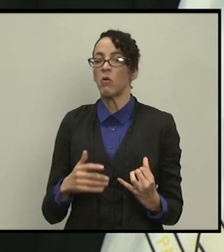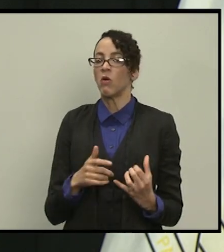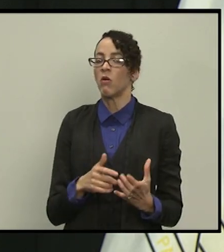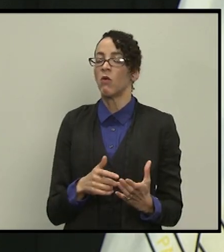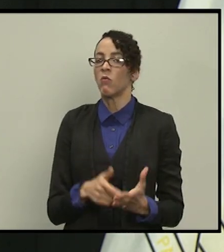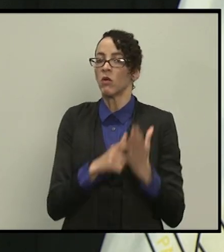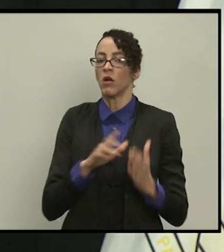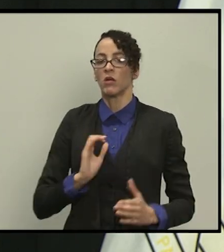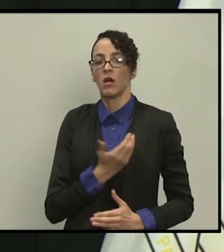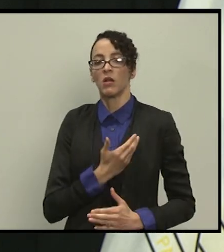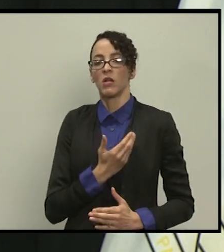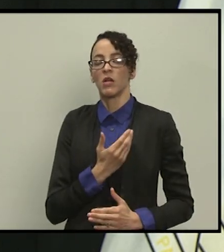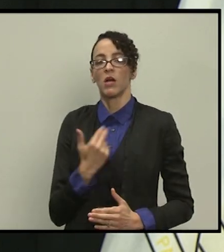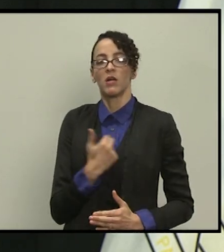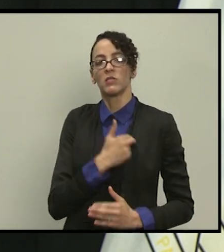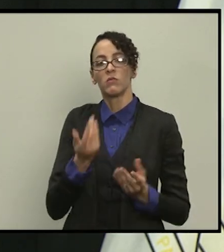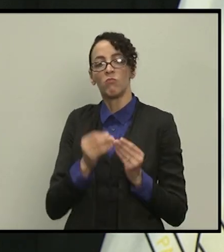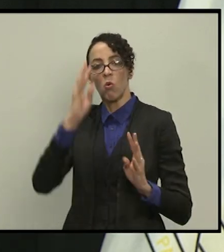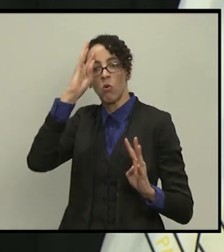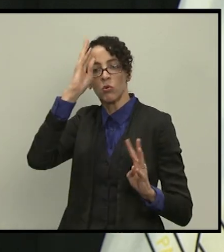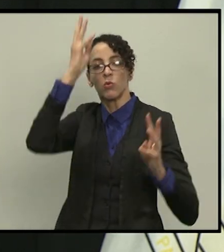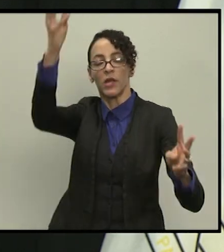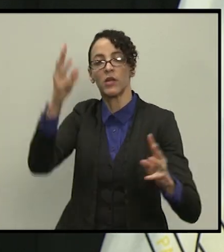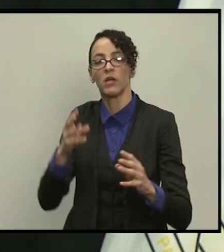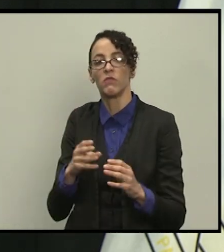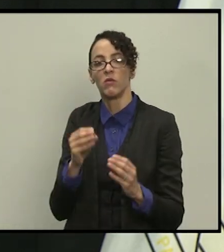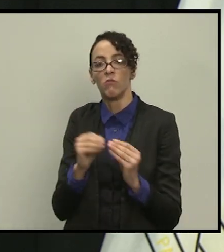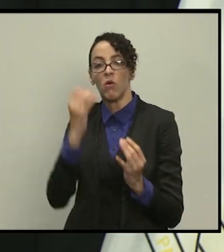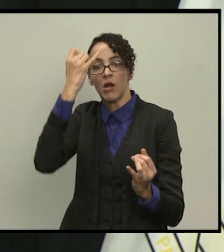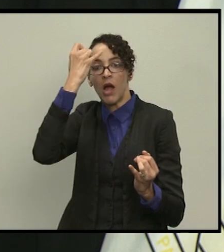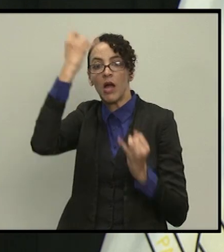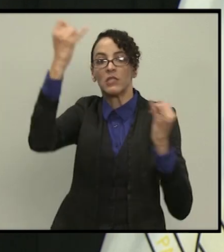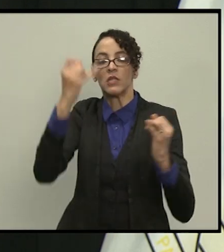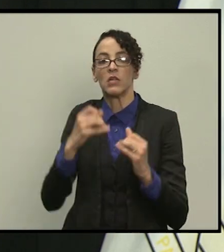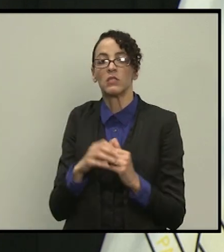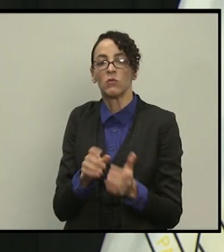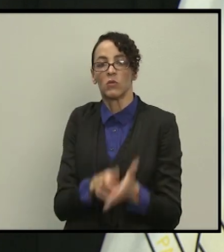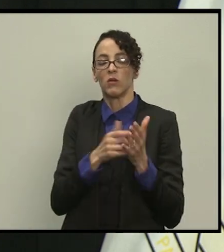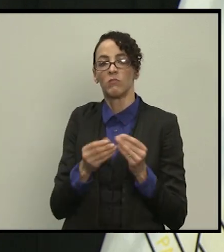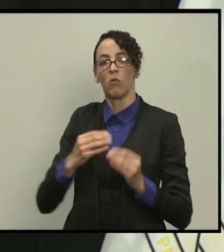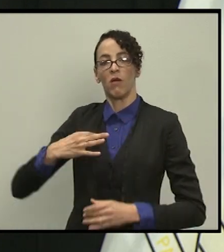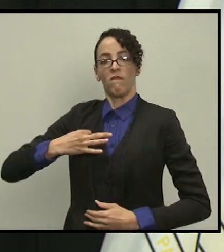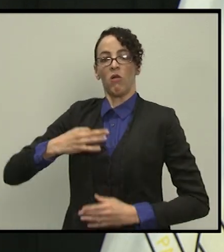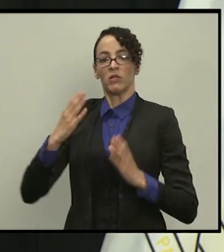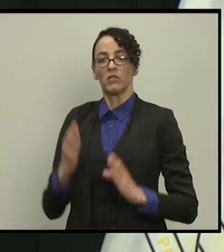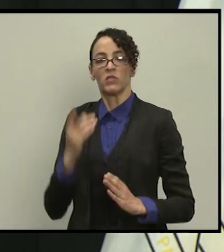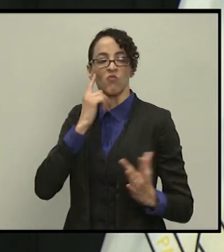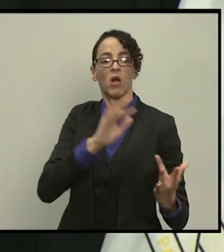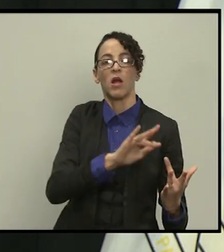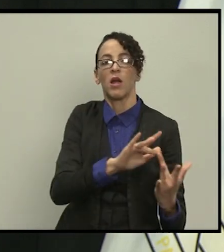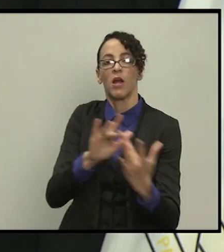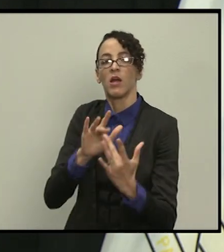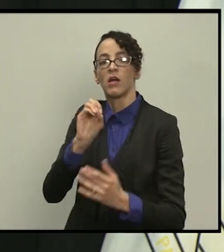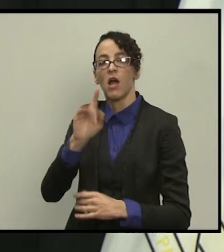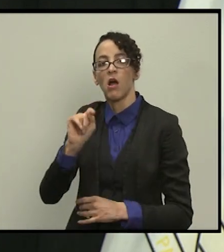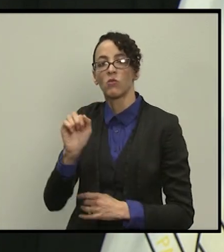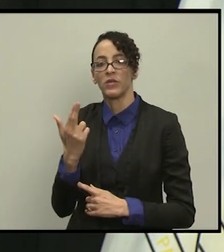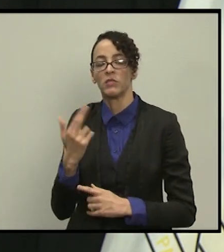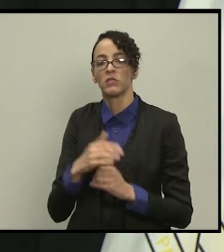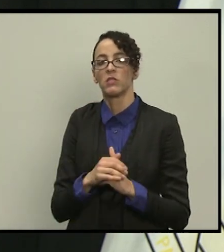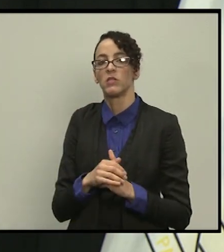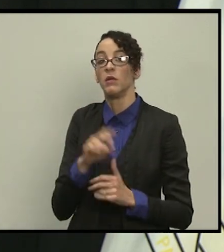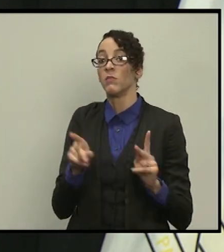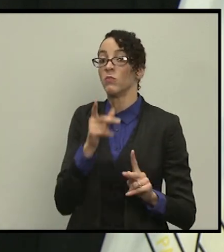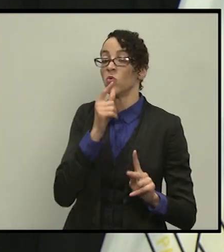more volunteers for outreach, and making sure that those who aren't necessarily connected to the